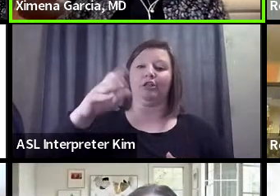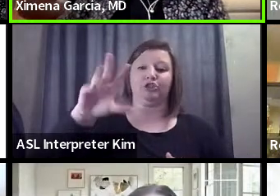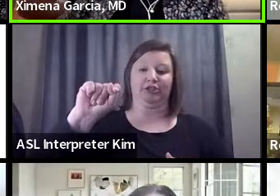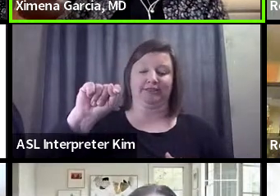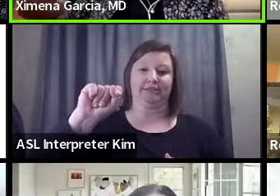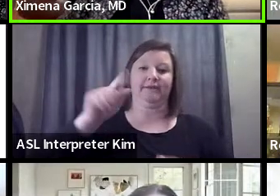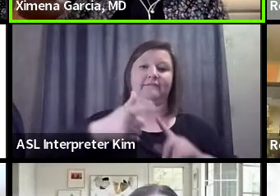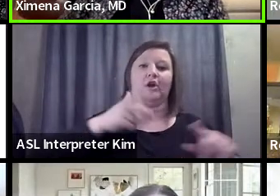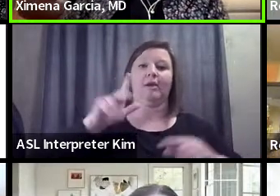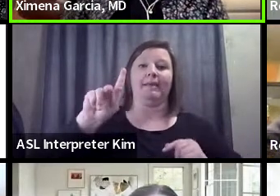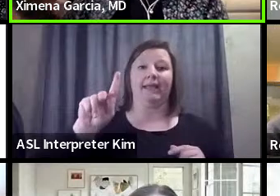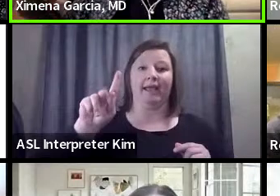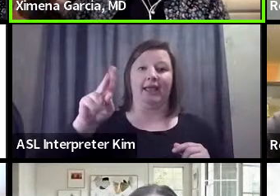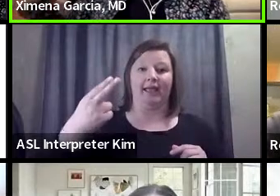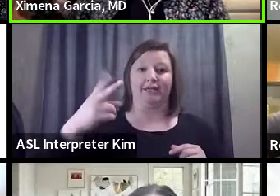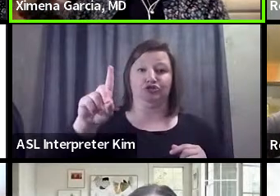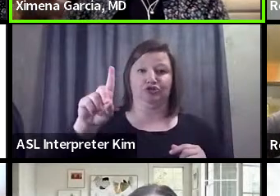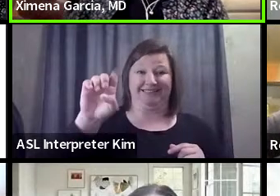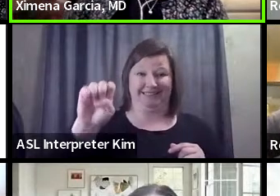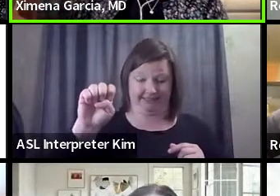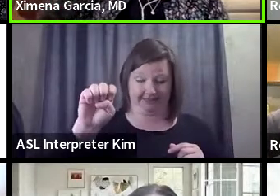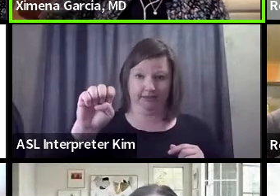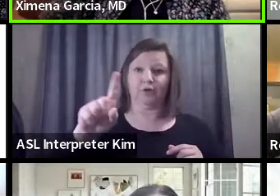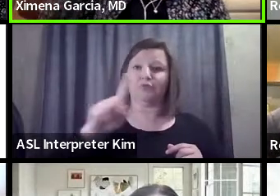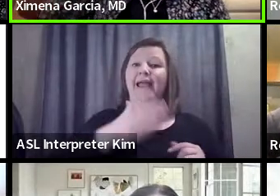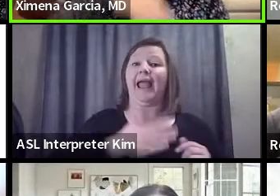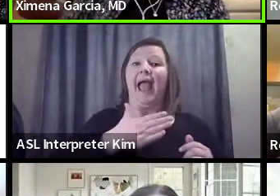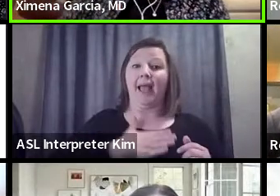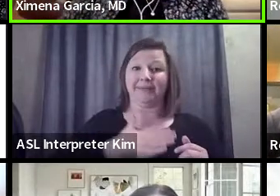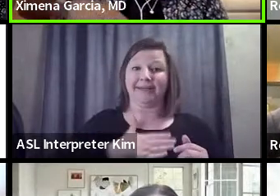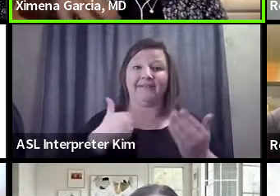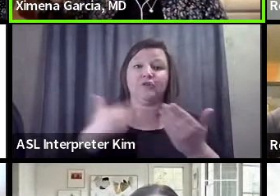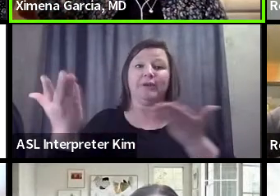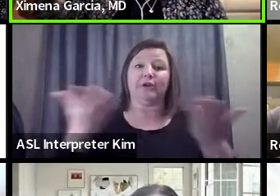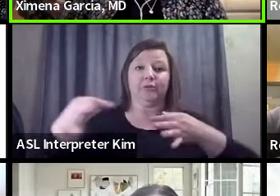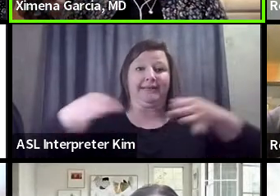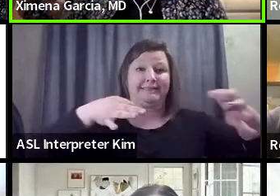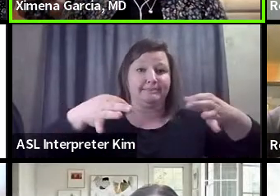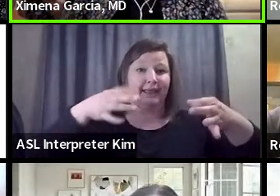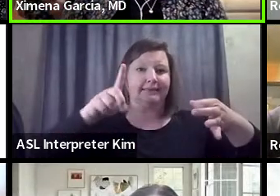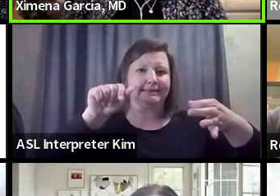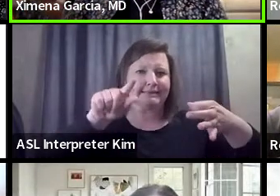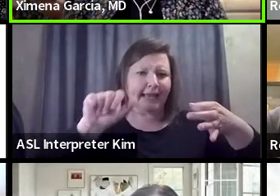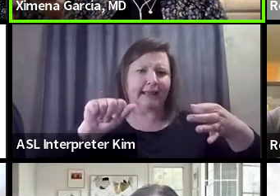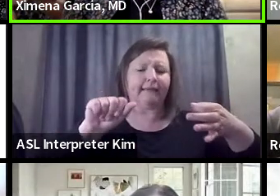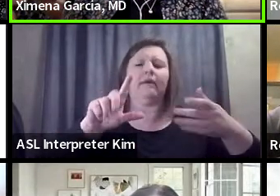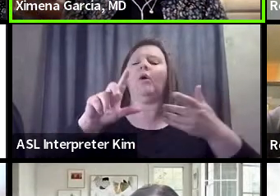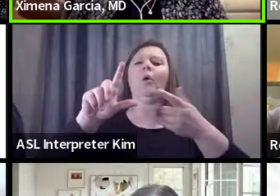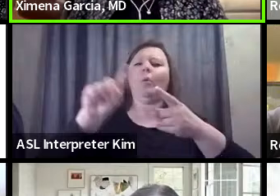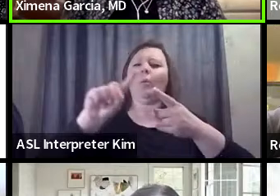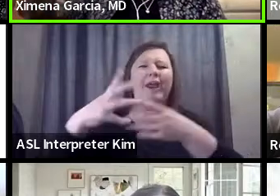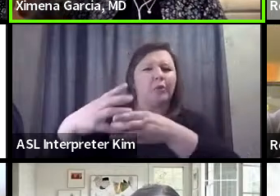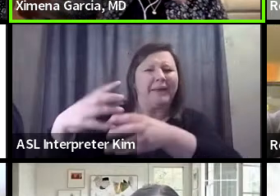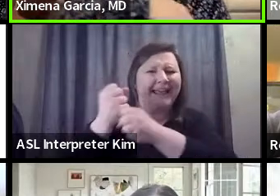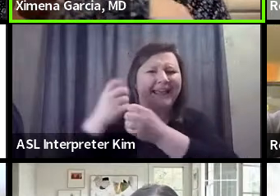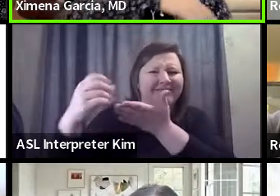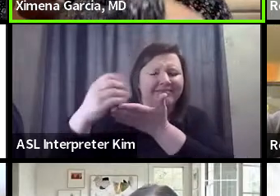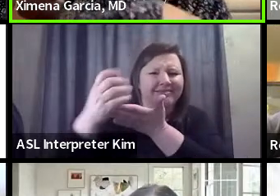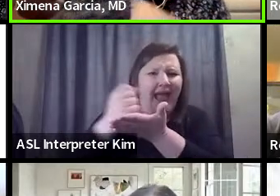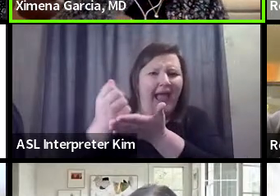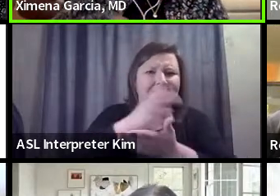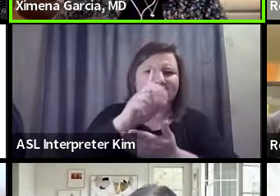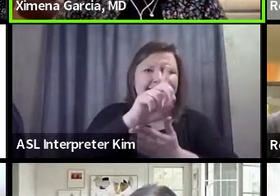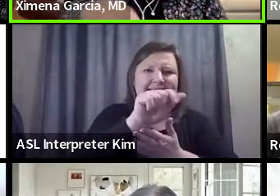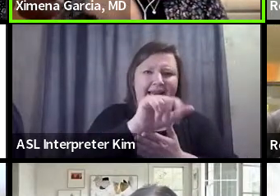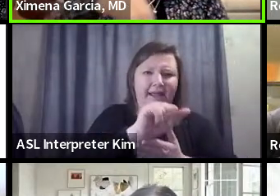vaccine data and also explain where the data comes from and how it might look a little different from the data that we